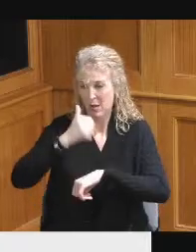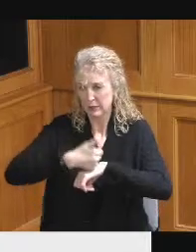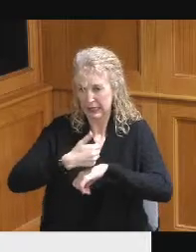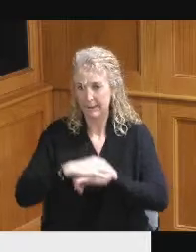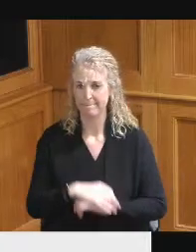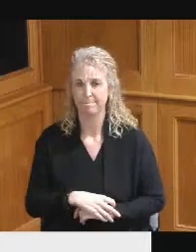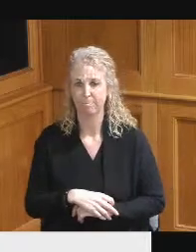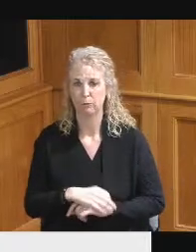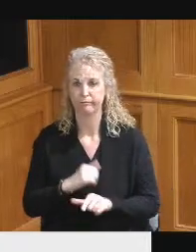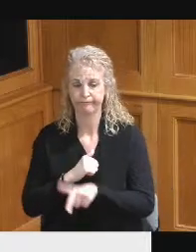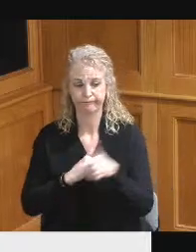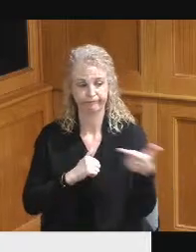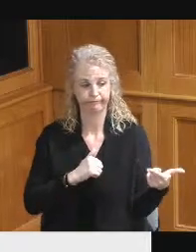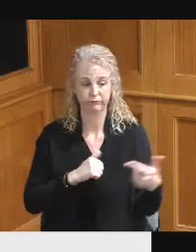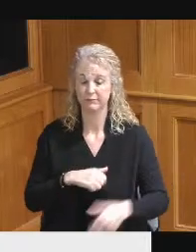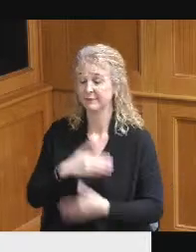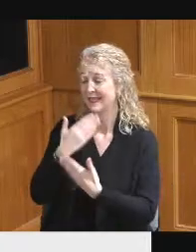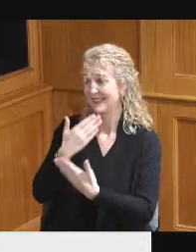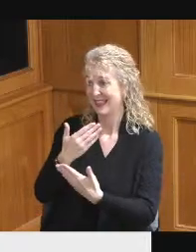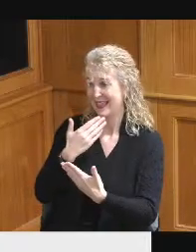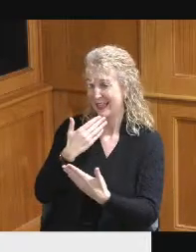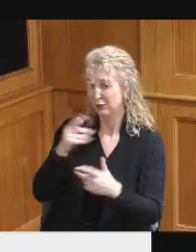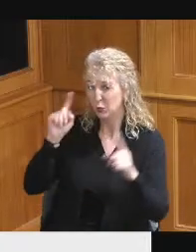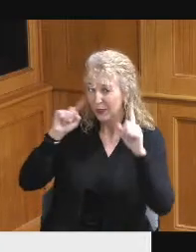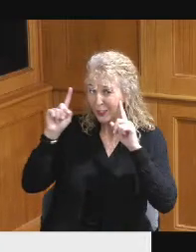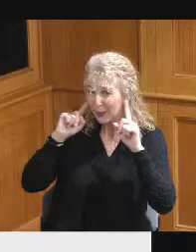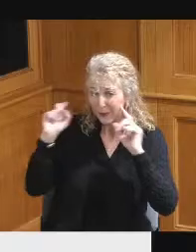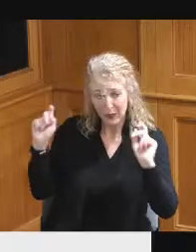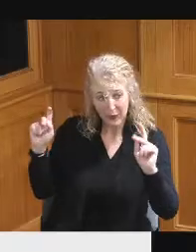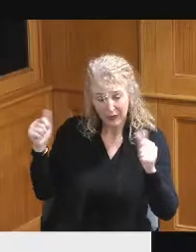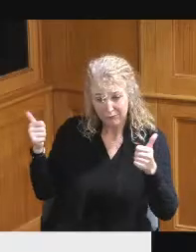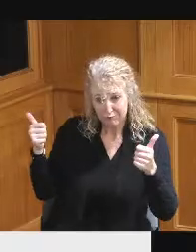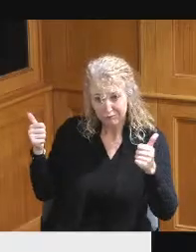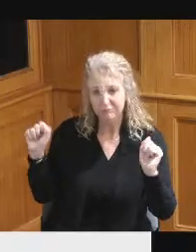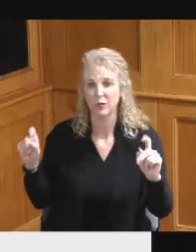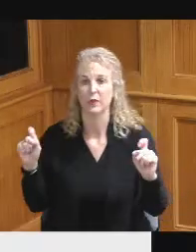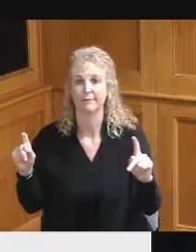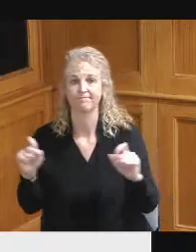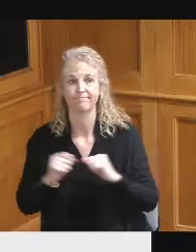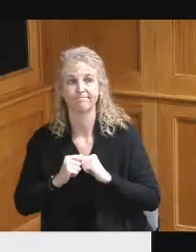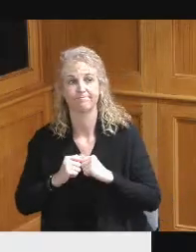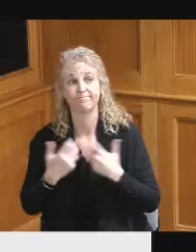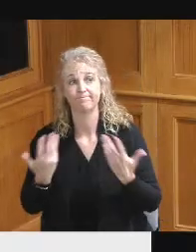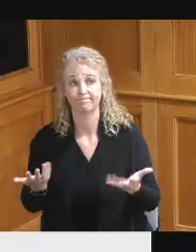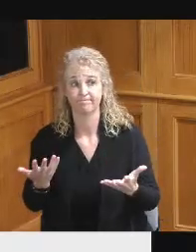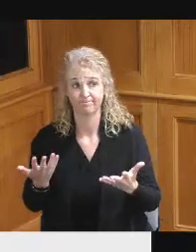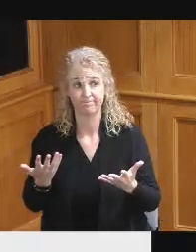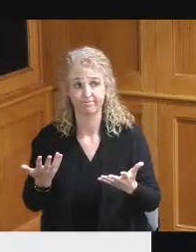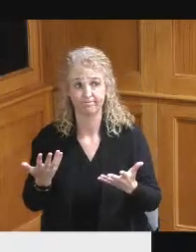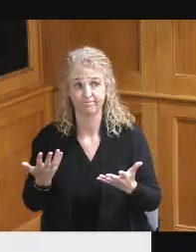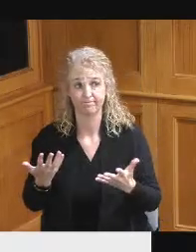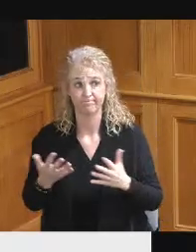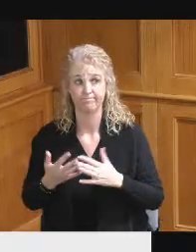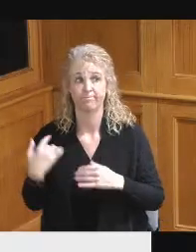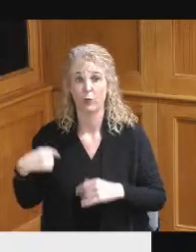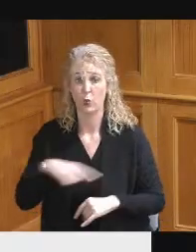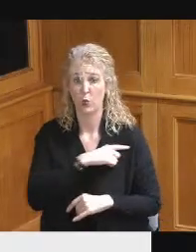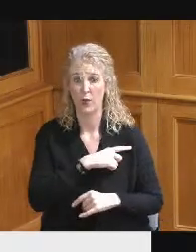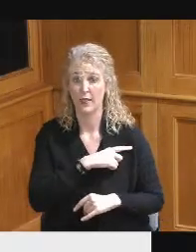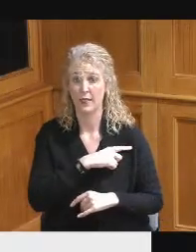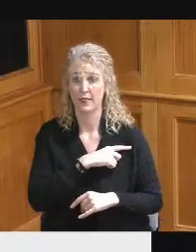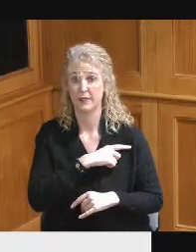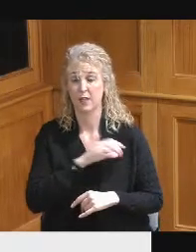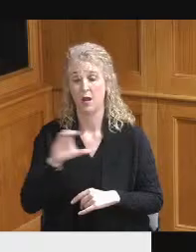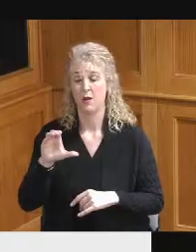designed. Sure. Thanks, David. Can everybody hear me okay? Okay, great. Thank you. So we have our